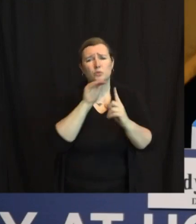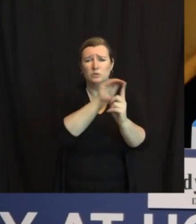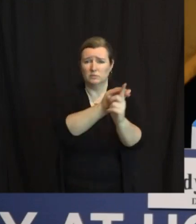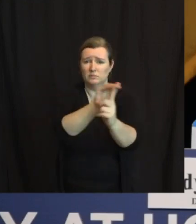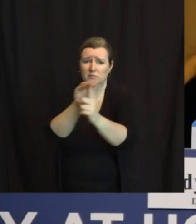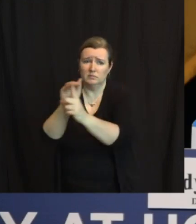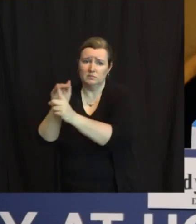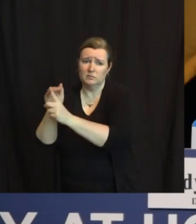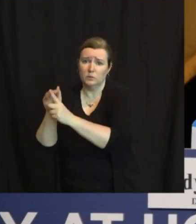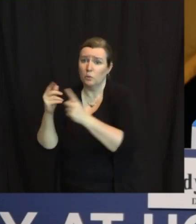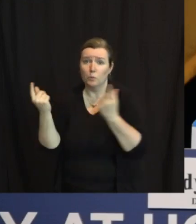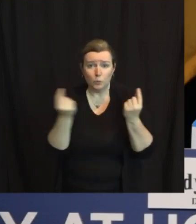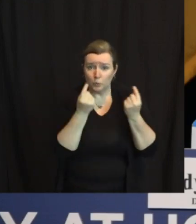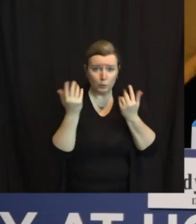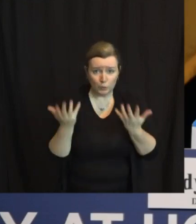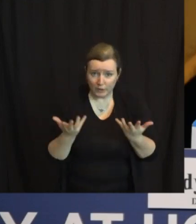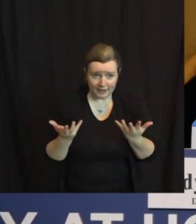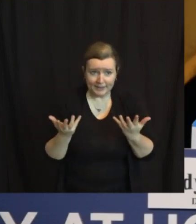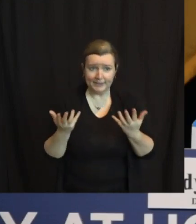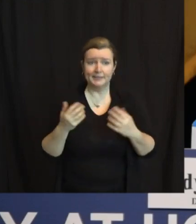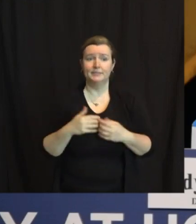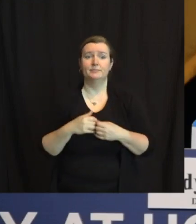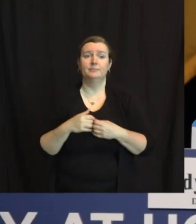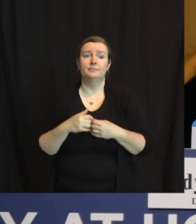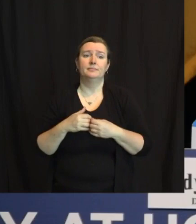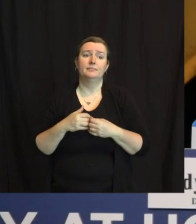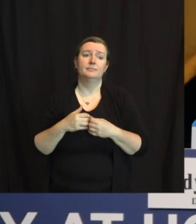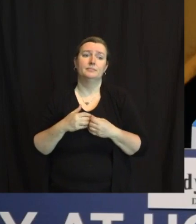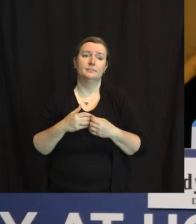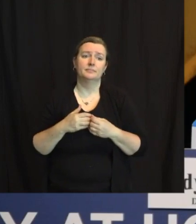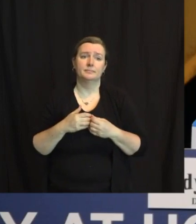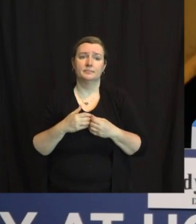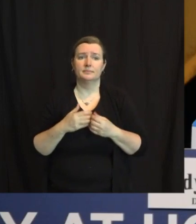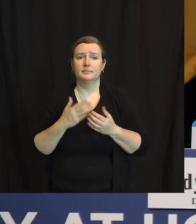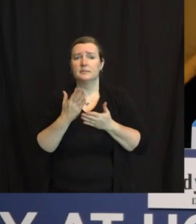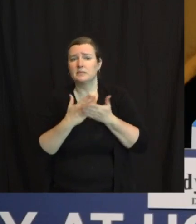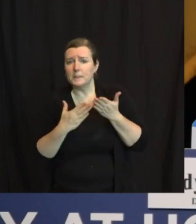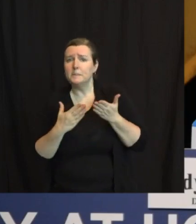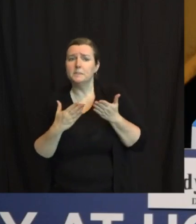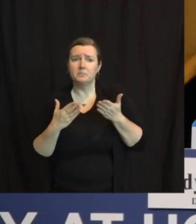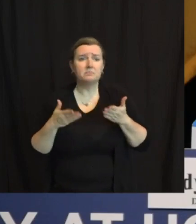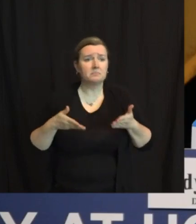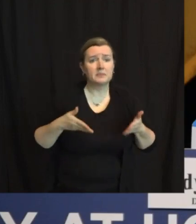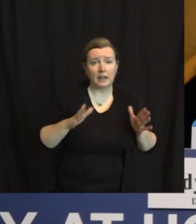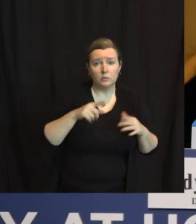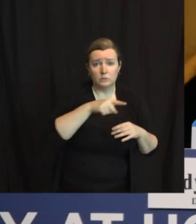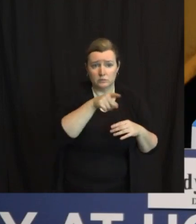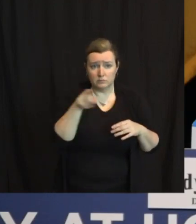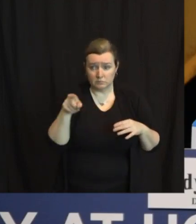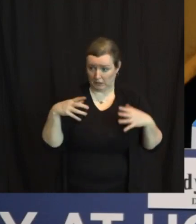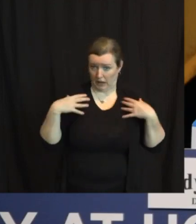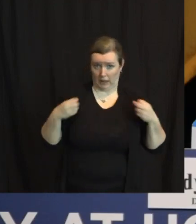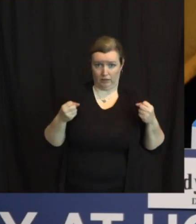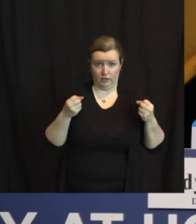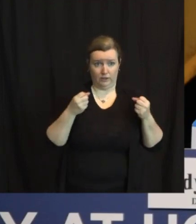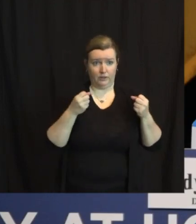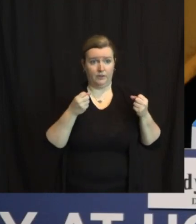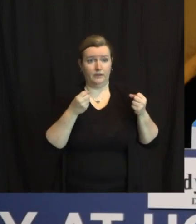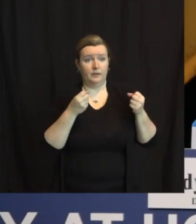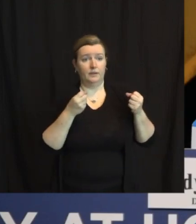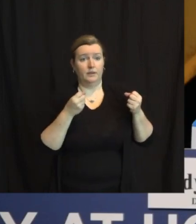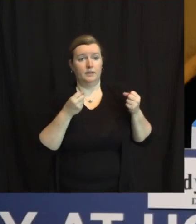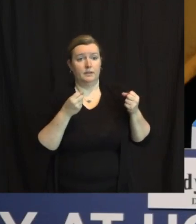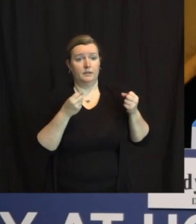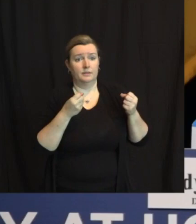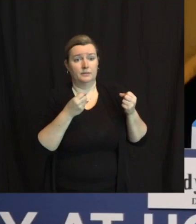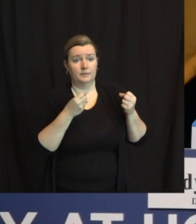In some very select circumstances, we are allowing healthy visitors. By healthy, we